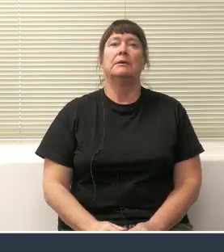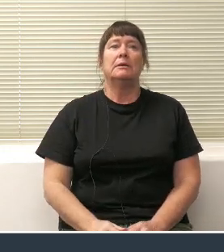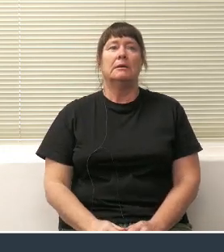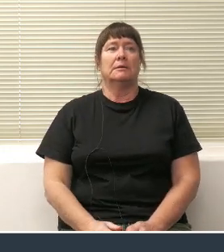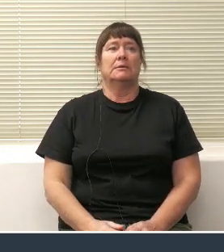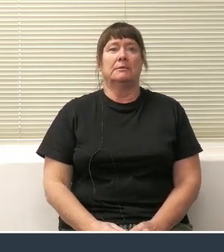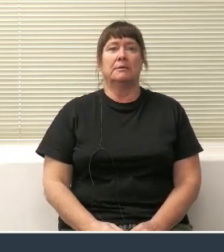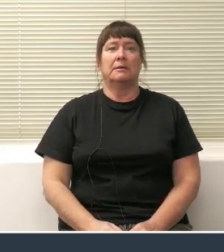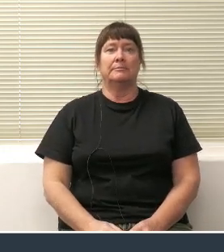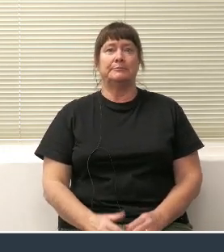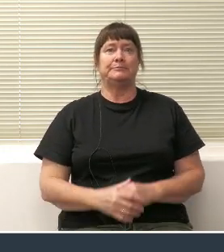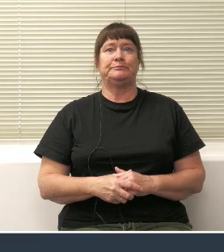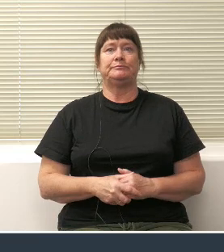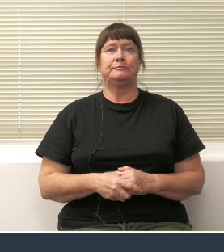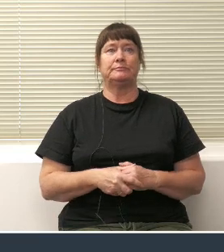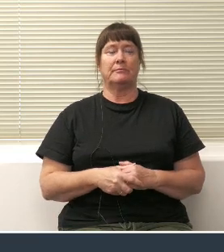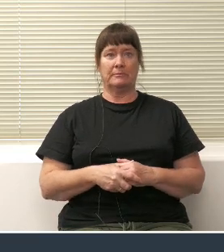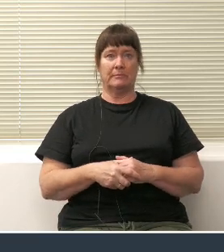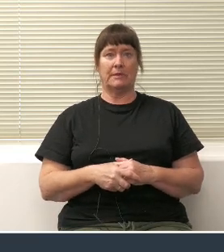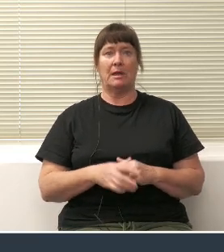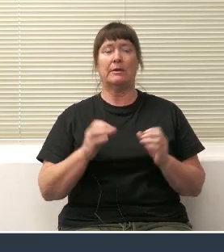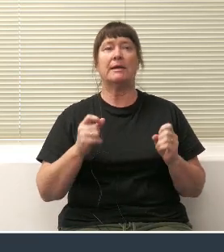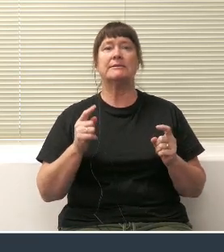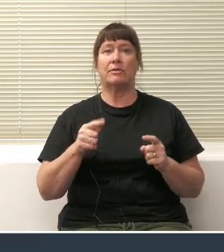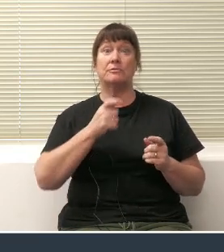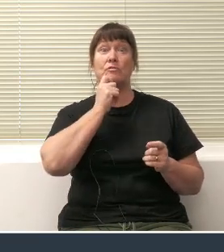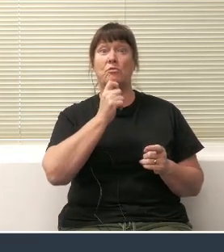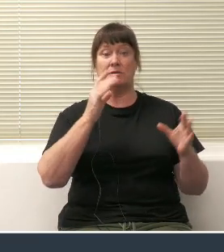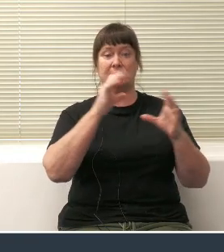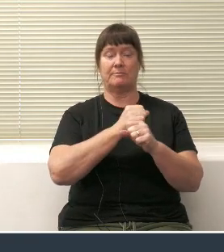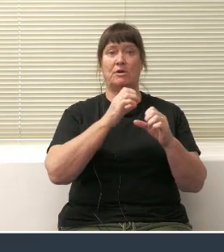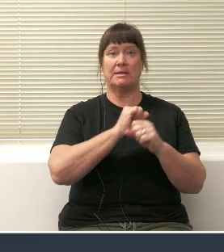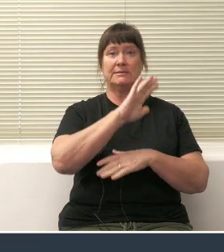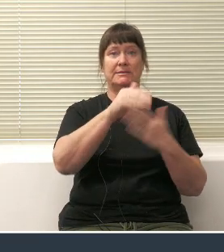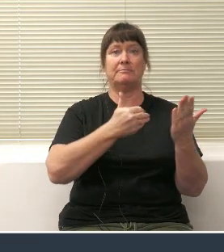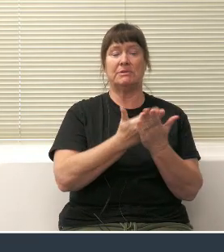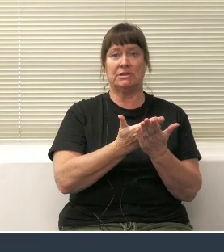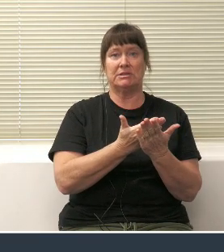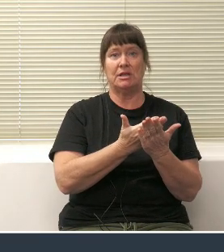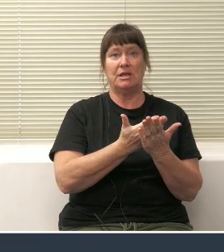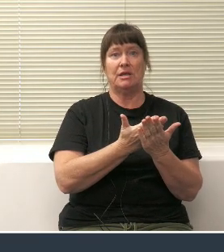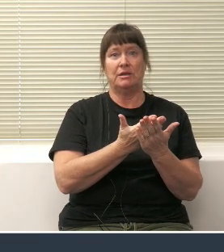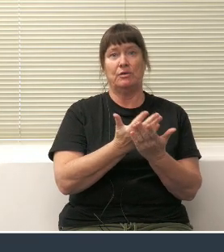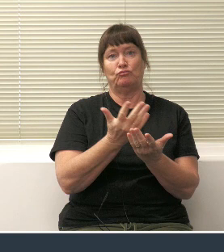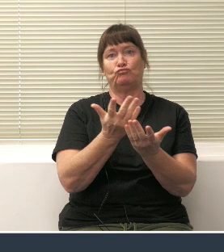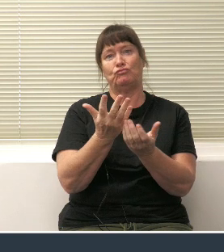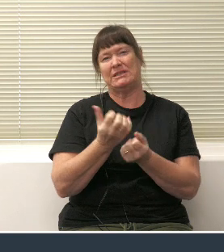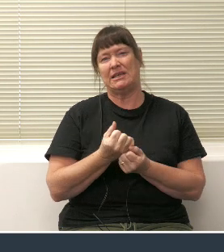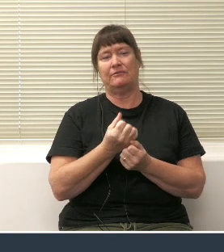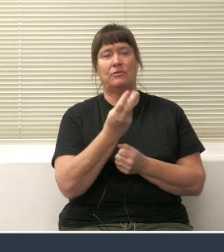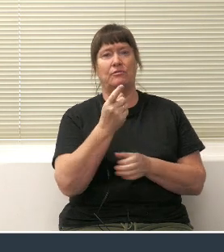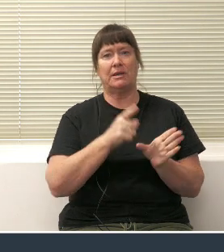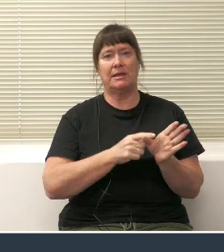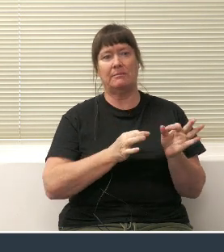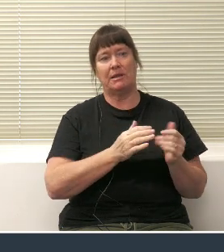way. There we go. Cool. So this report summarises submissions received on the 3-year plan consultation